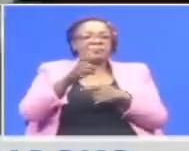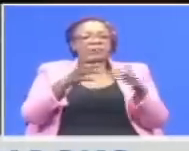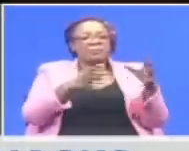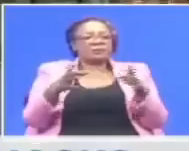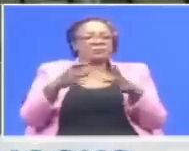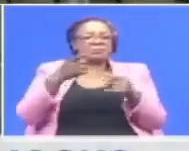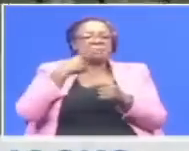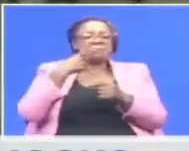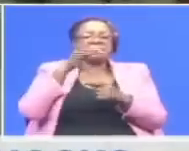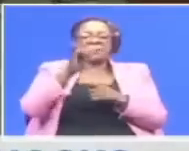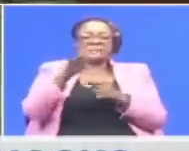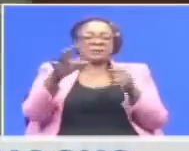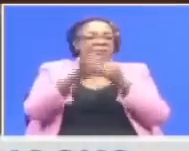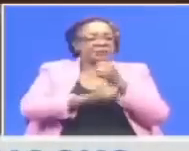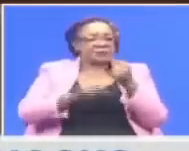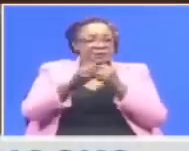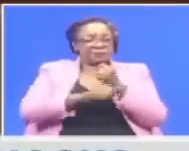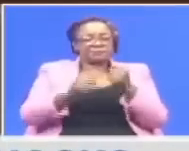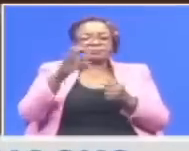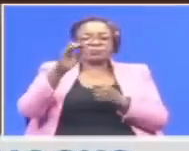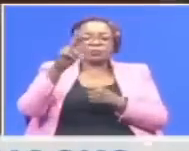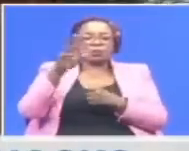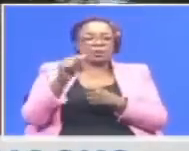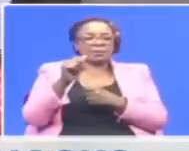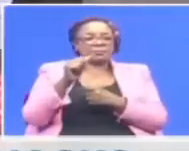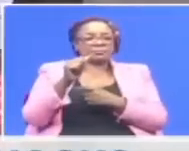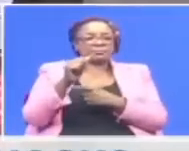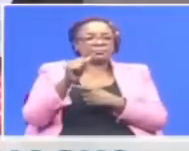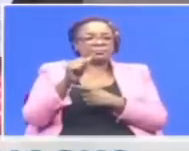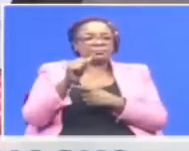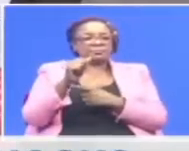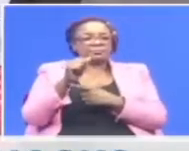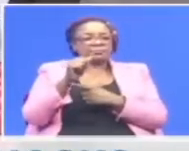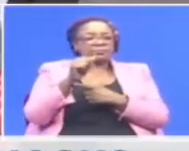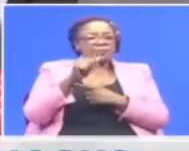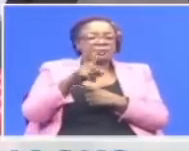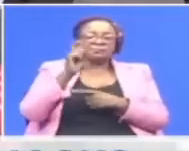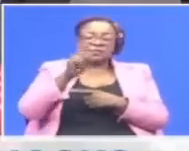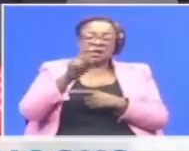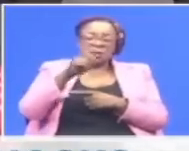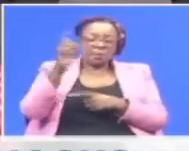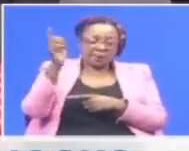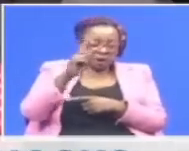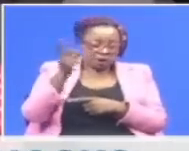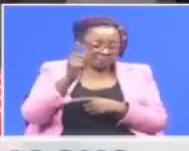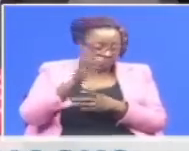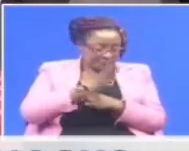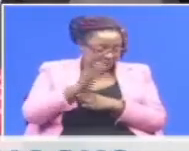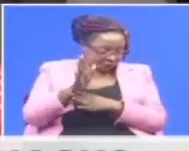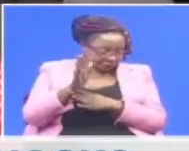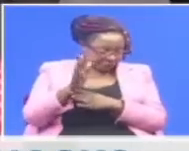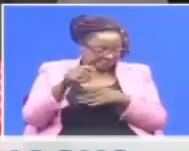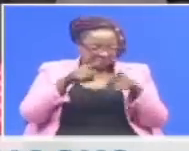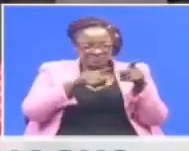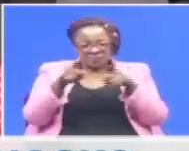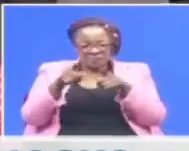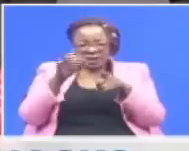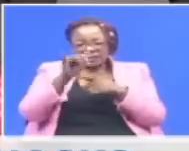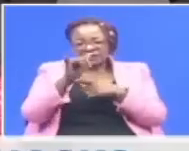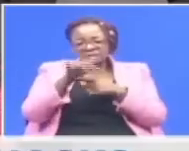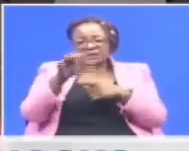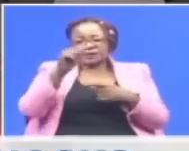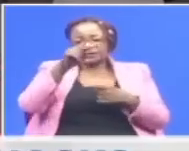it a betrayal of the One Kenya Alliance core principles. The KANU Nairobi branch hereby condemn the